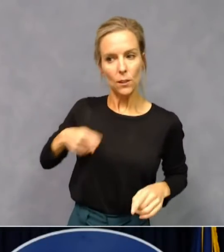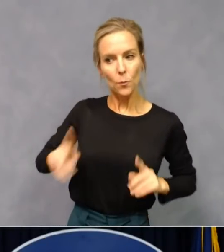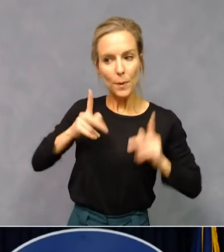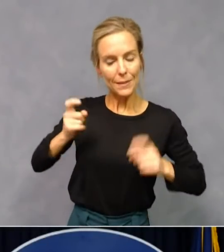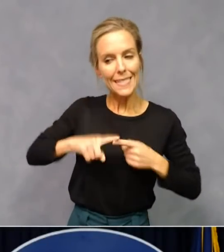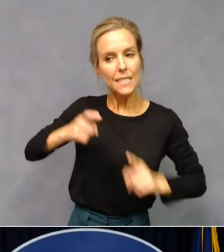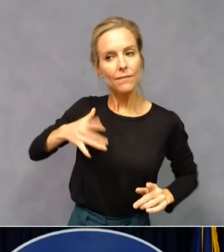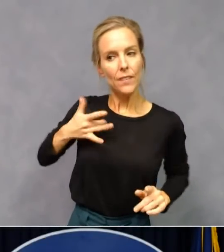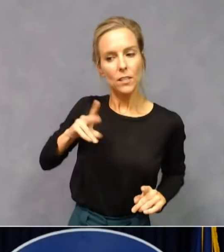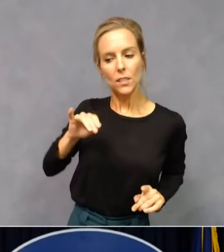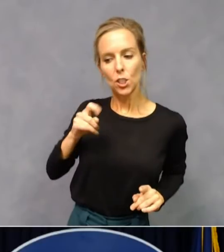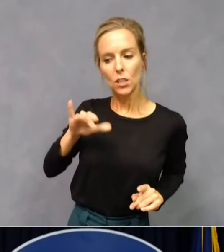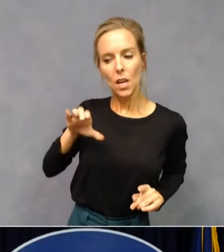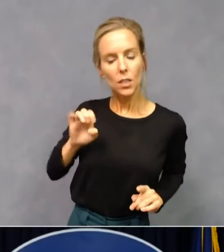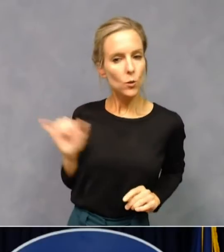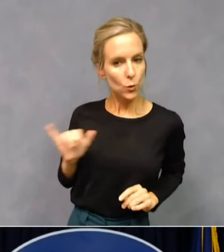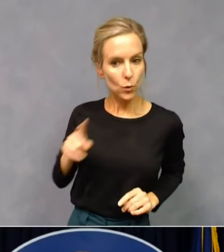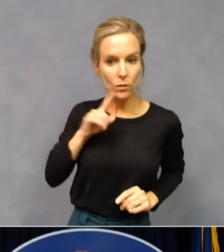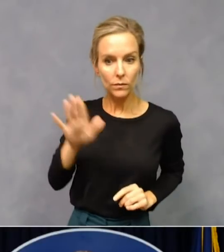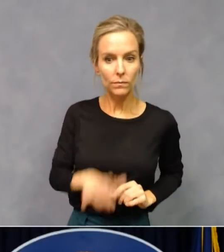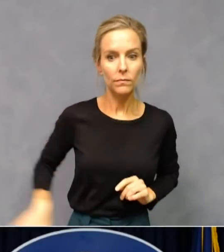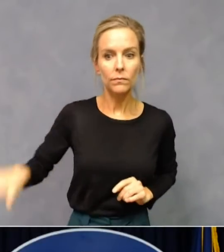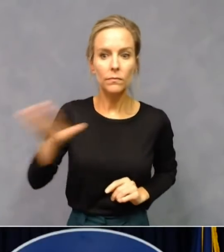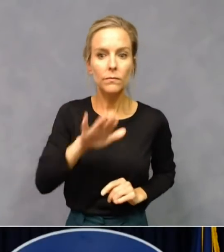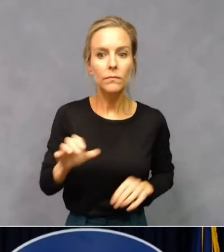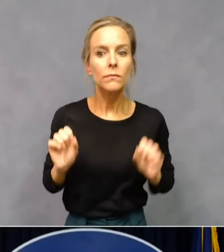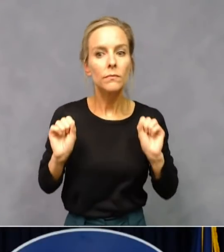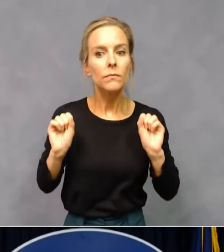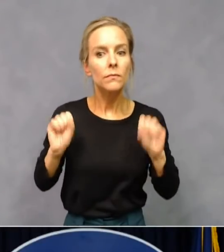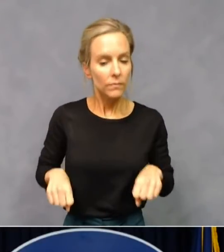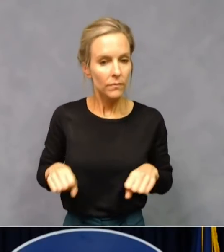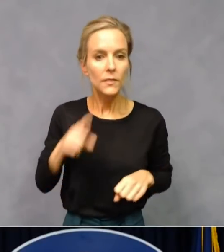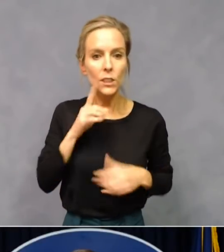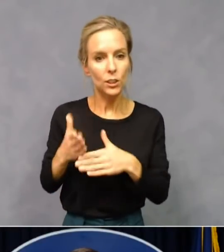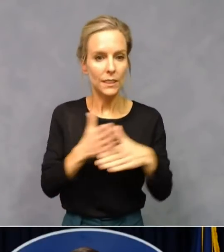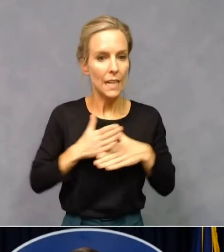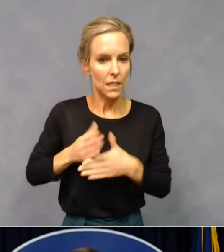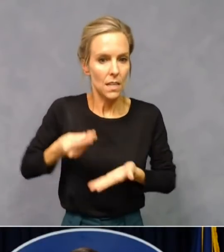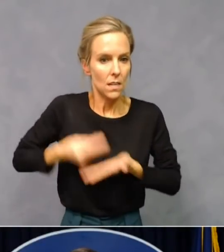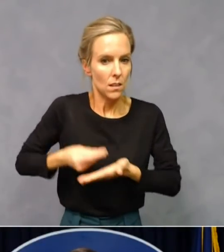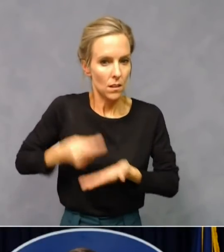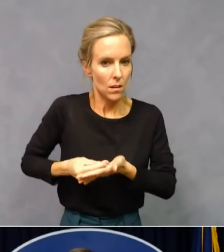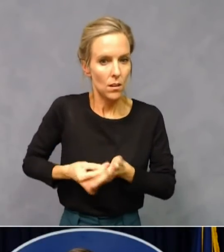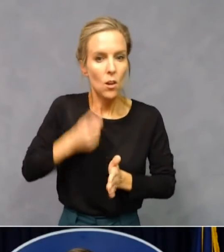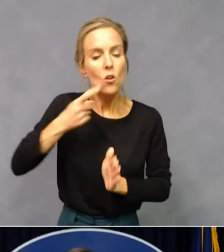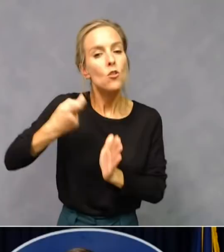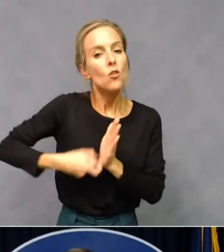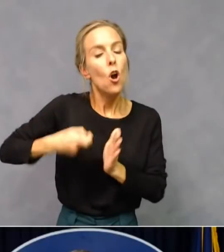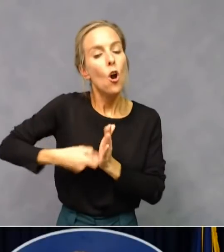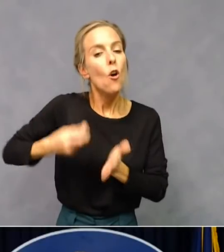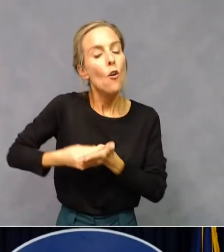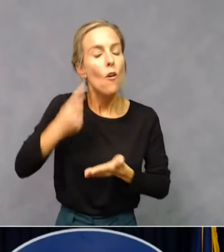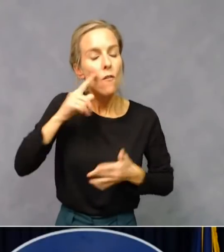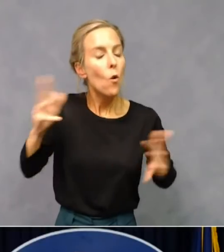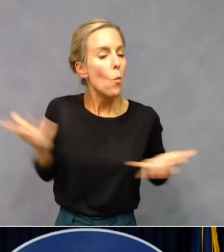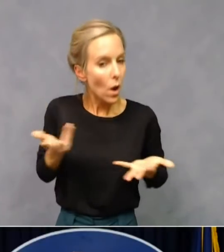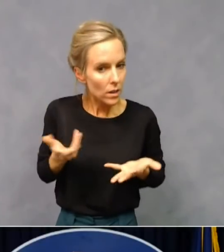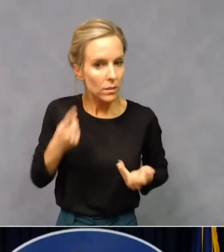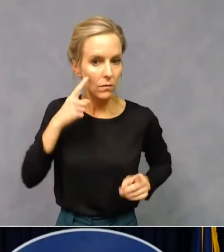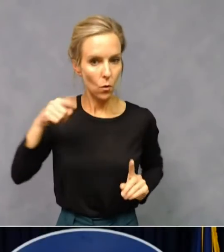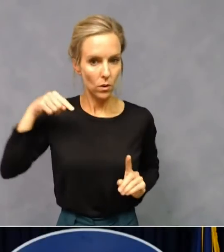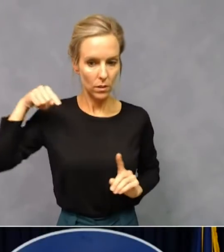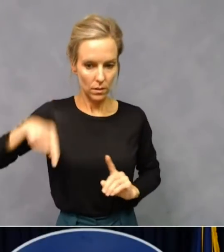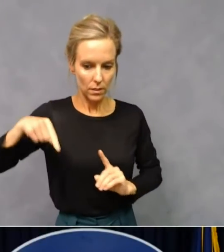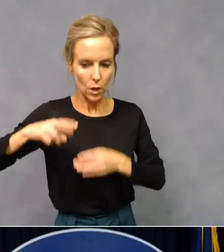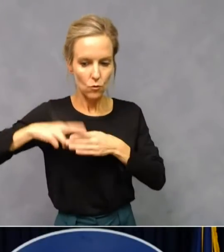across our entire state, and they're going to share these dollars. Funds will be used for costs directly incurred as a result of this COVID